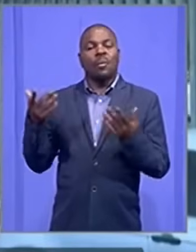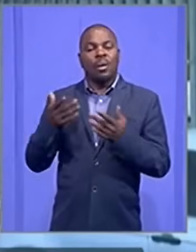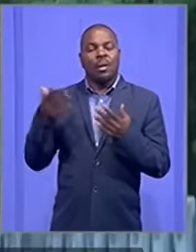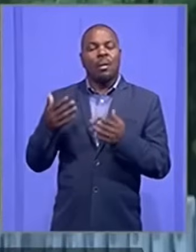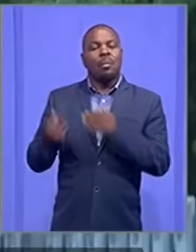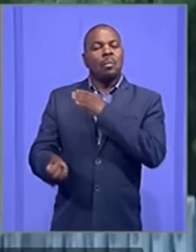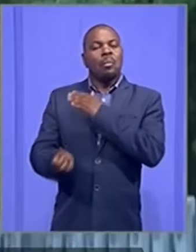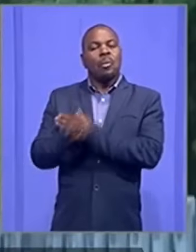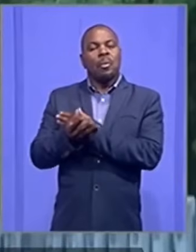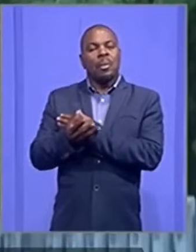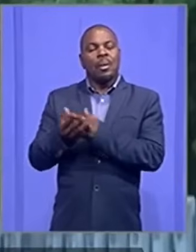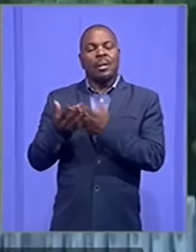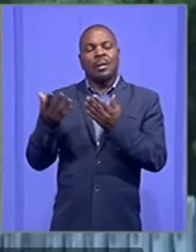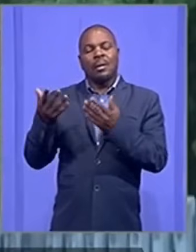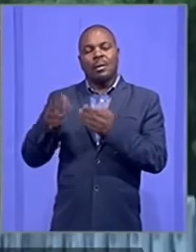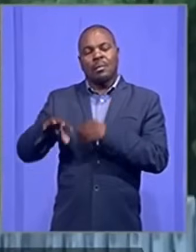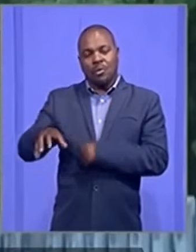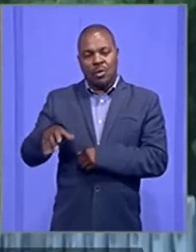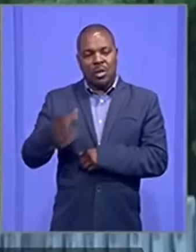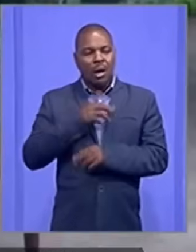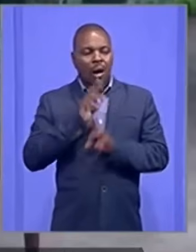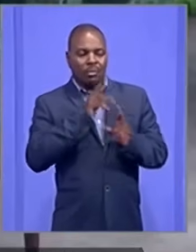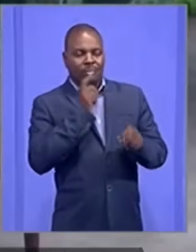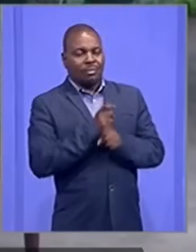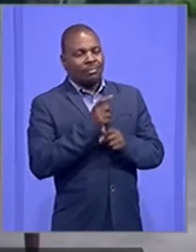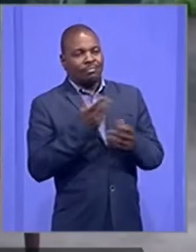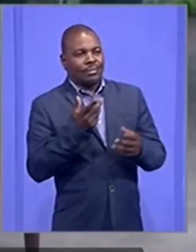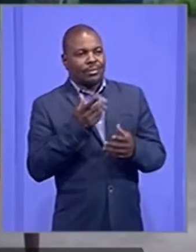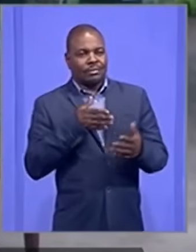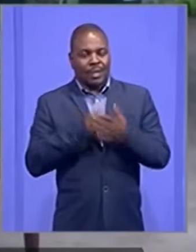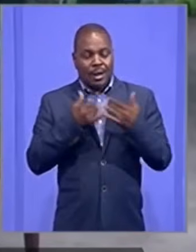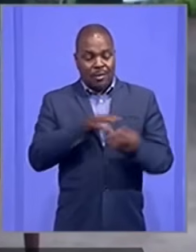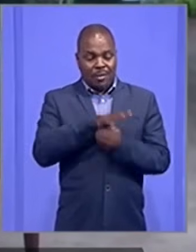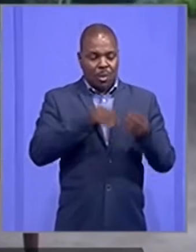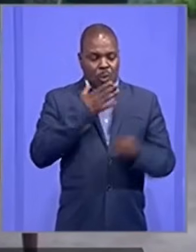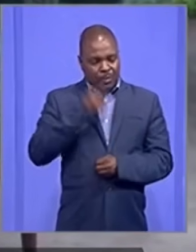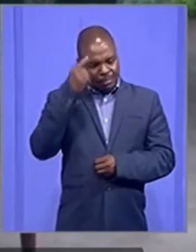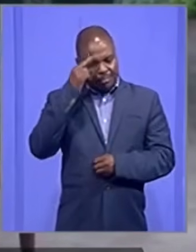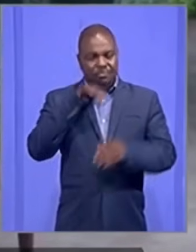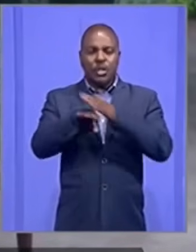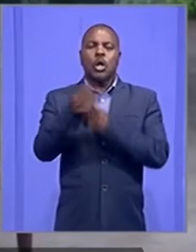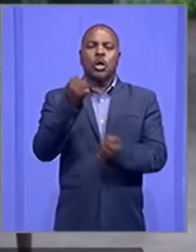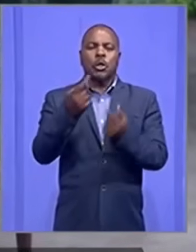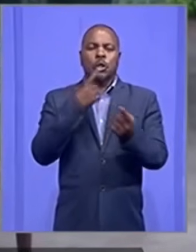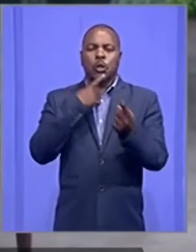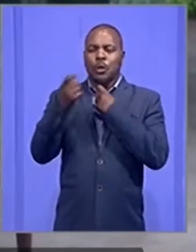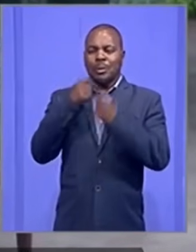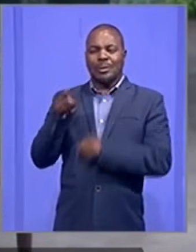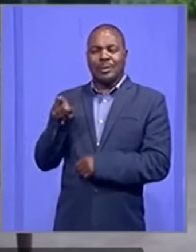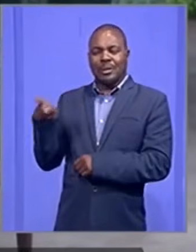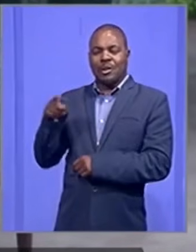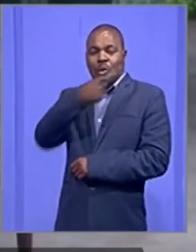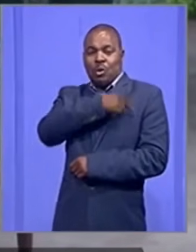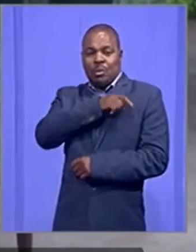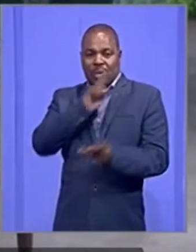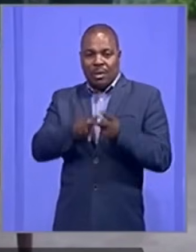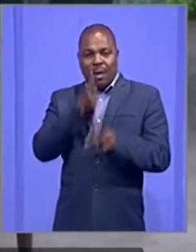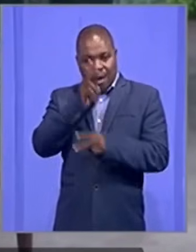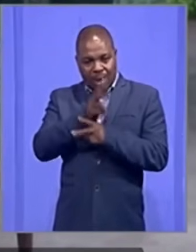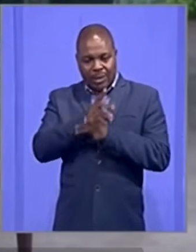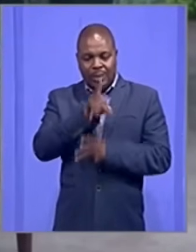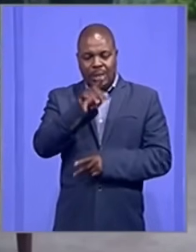Mpumalanga ba paletse go ikarabela malebana le se. Ba lapa bana gana go tsiya magata a semolao ga tlhano le bookelo bio le go dira gape ditiko